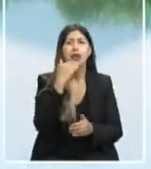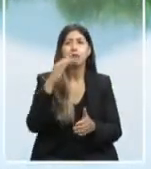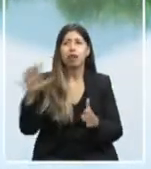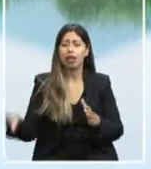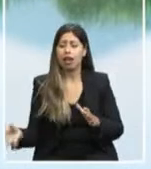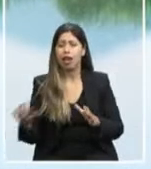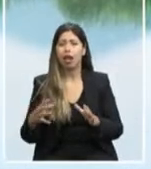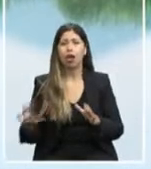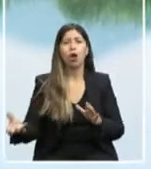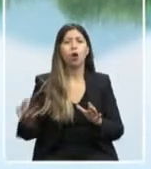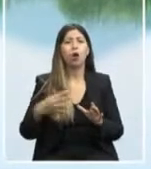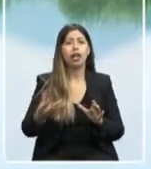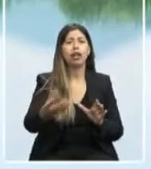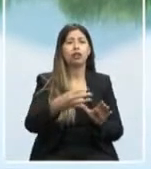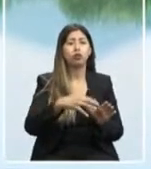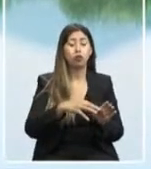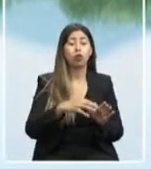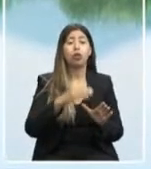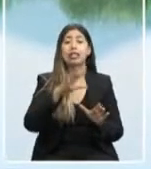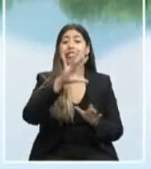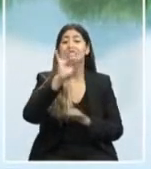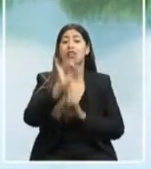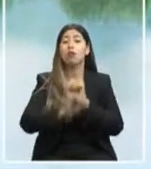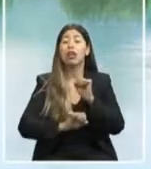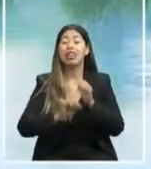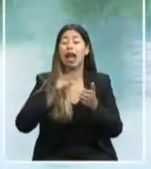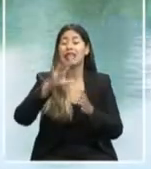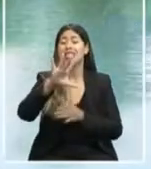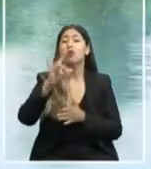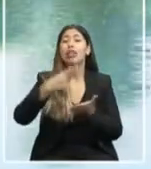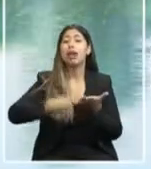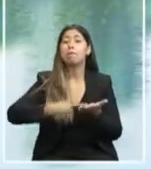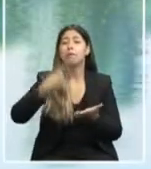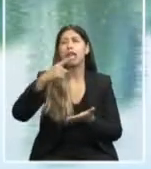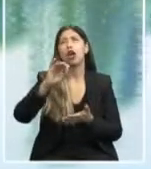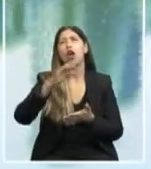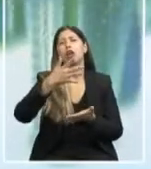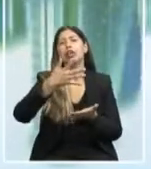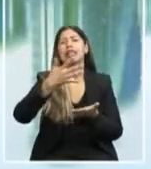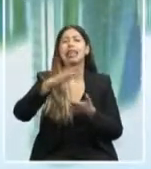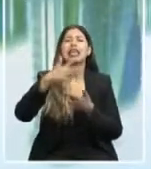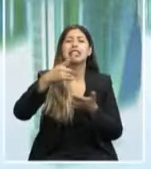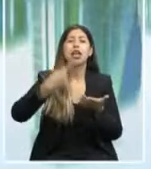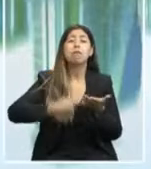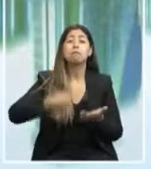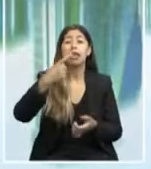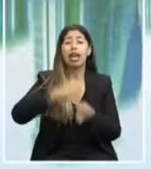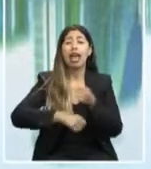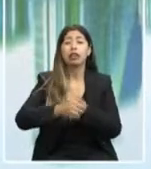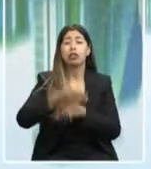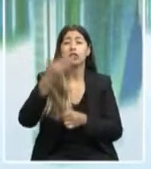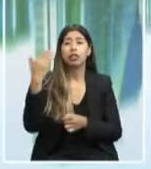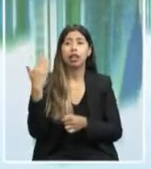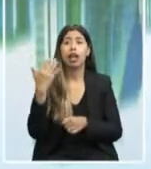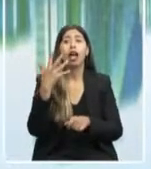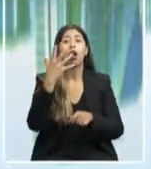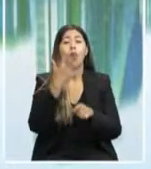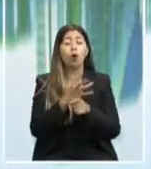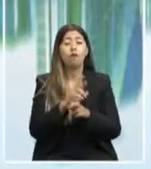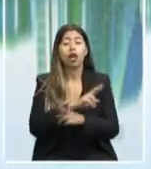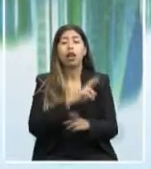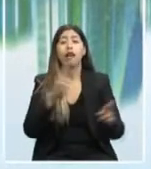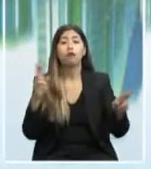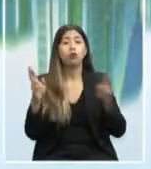years ago, when the agricultural revolution occurred in the Levant, people became